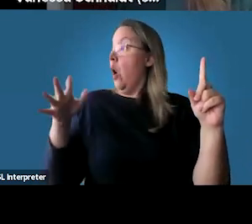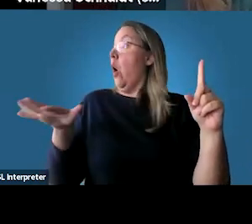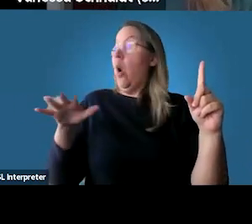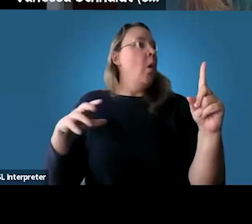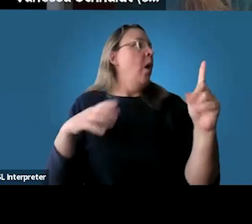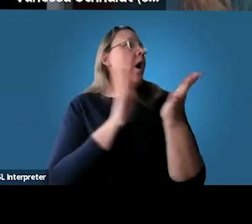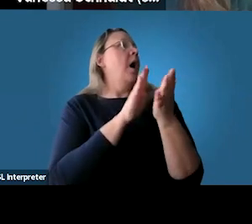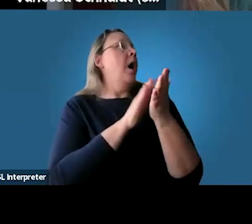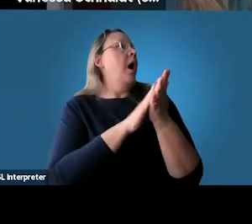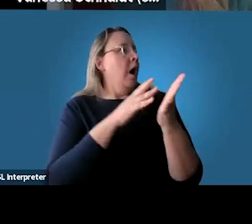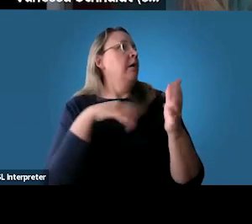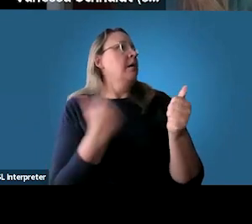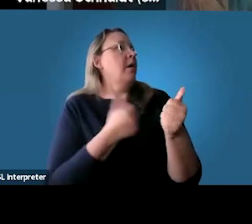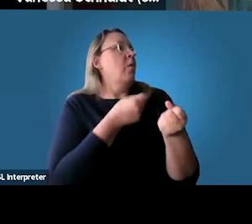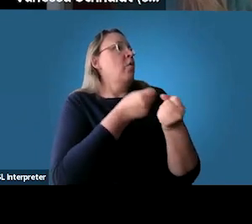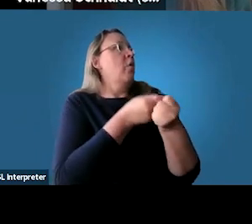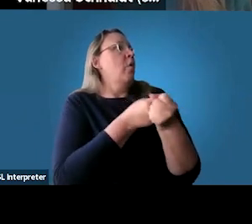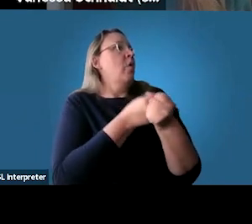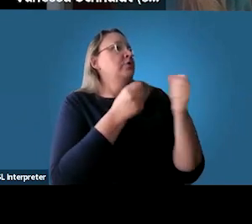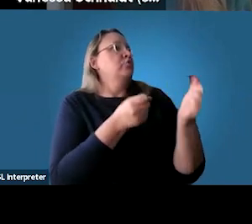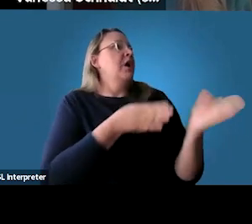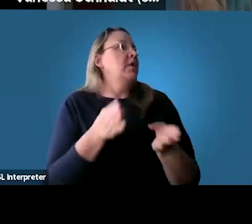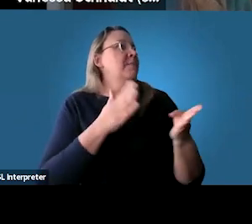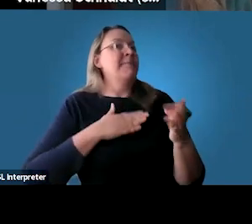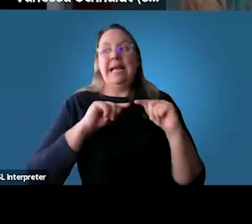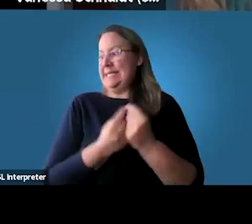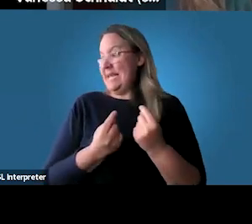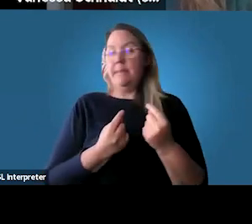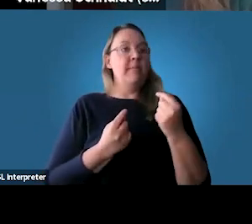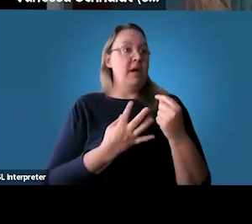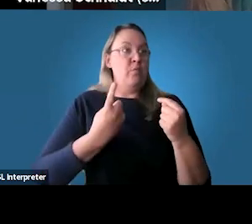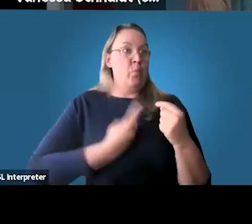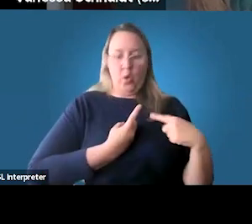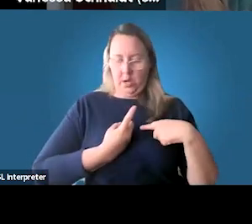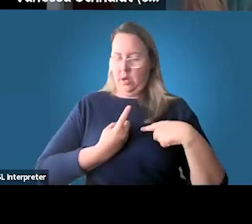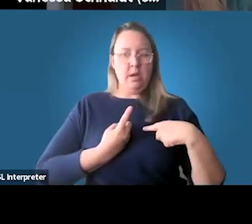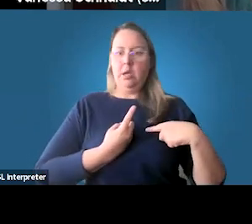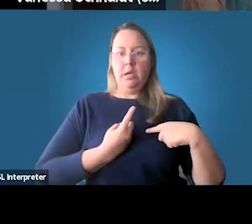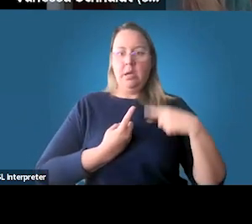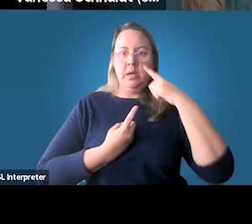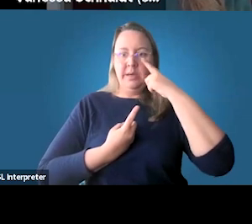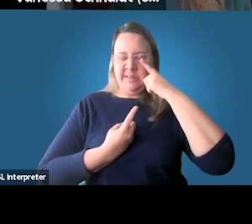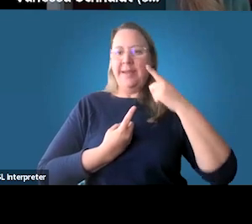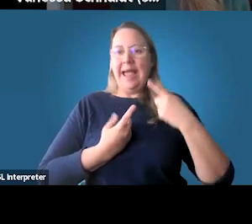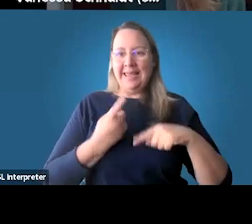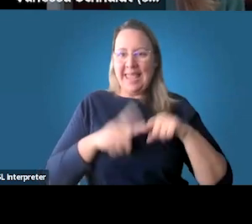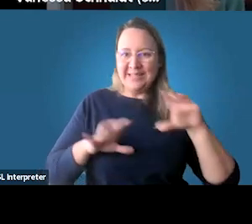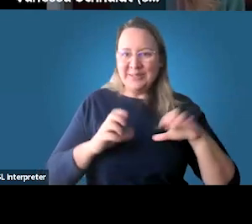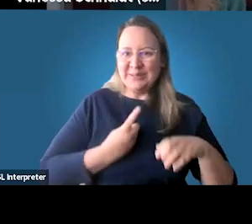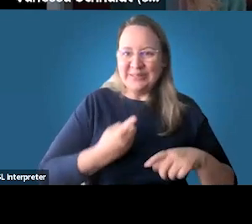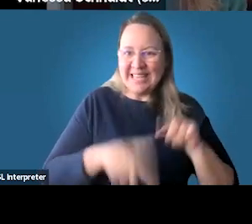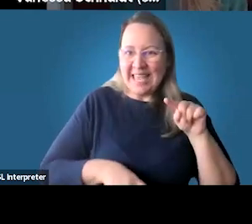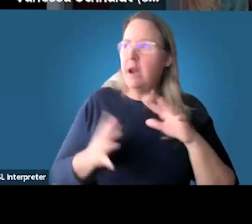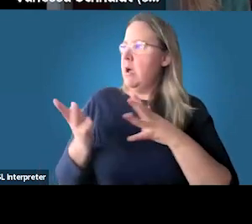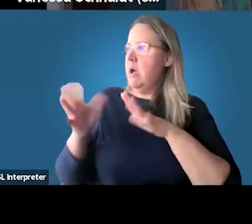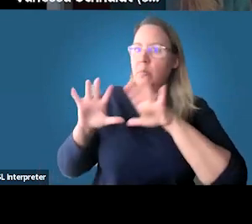this strategy and understanding that a mighty team of one is not sustainable if we want to reach that goal.